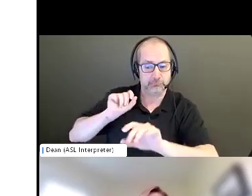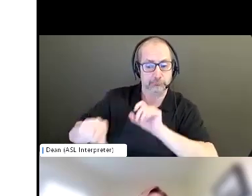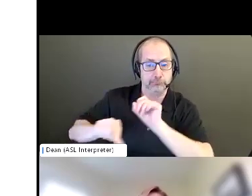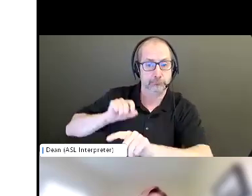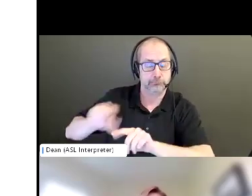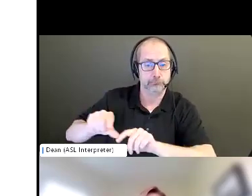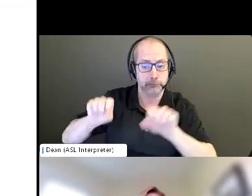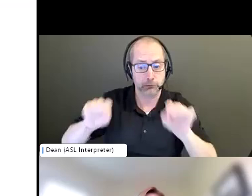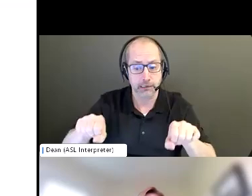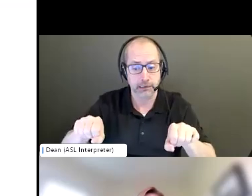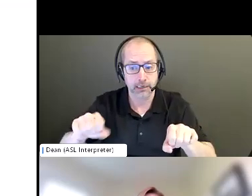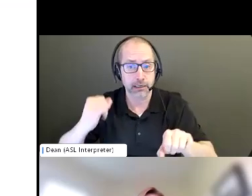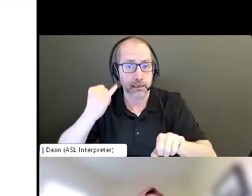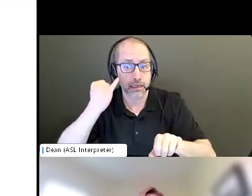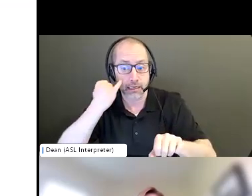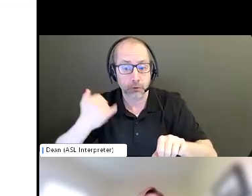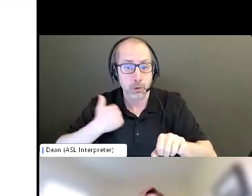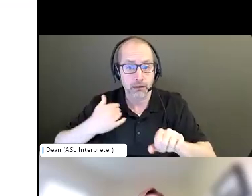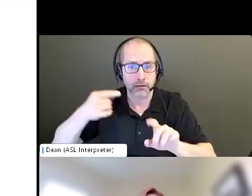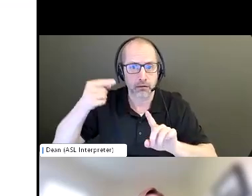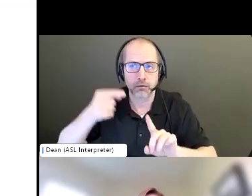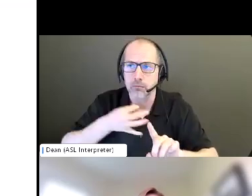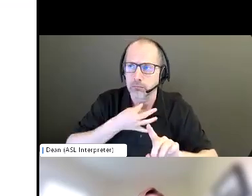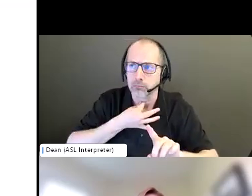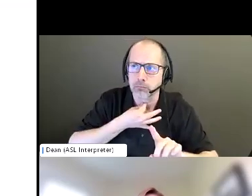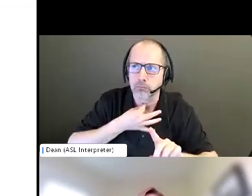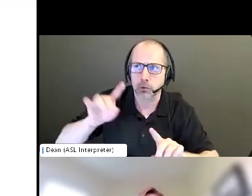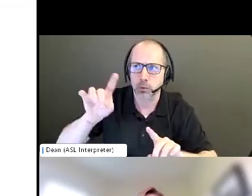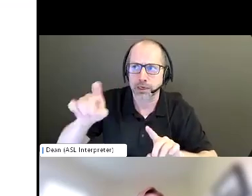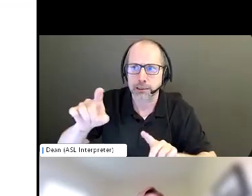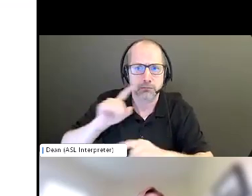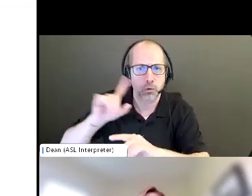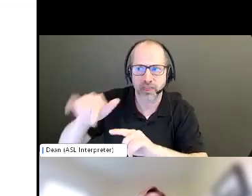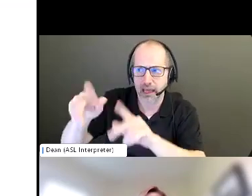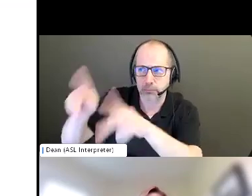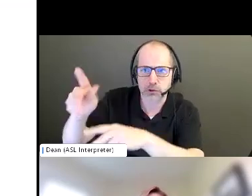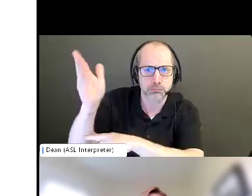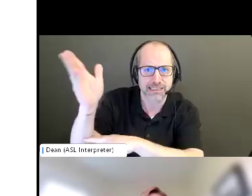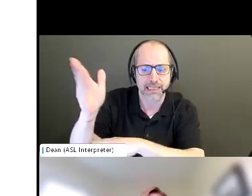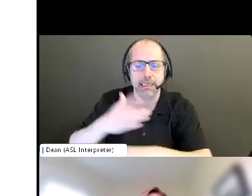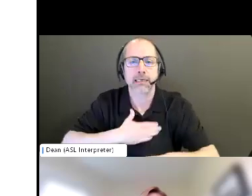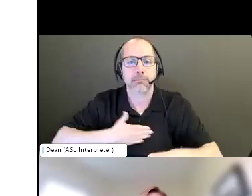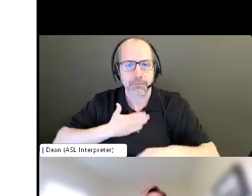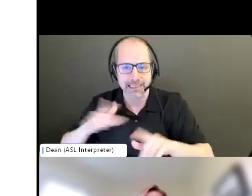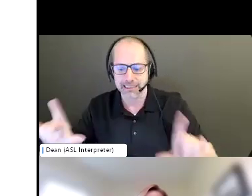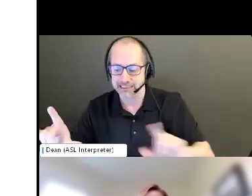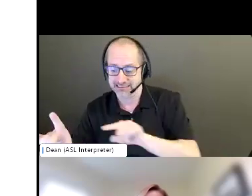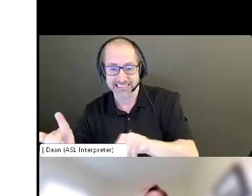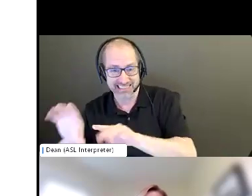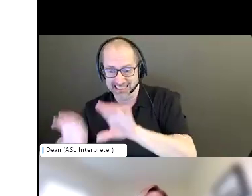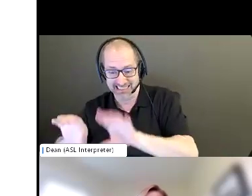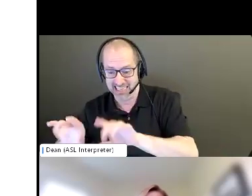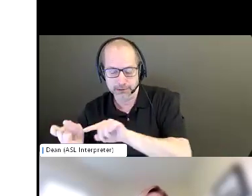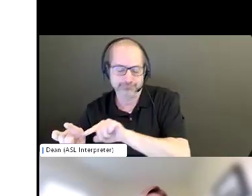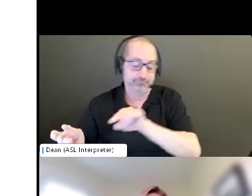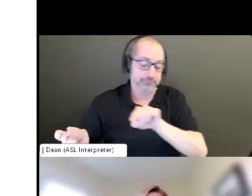of our presenters as we go through the session today, please post that in the Q&A box. It will allow us a better way to